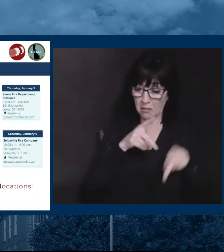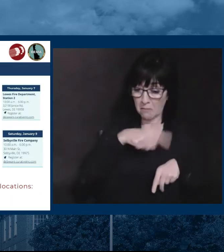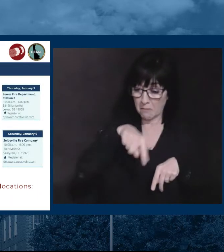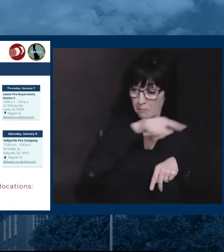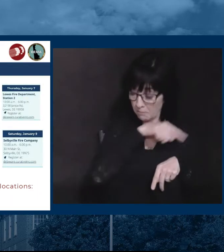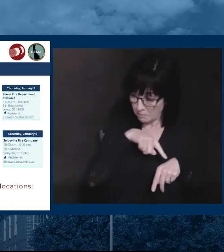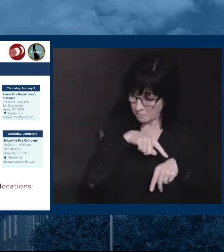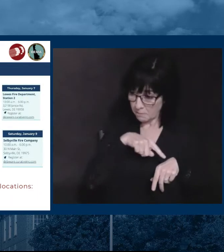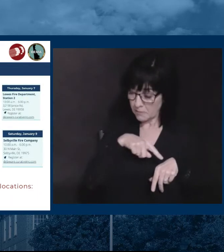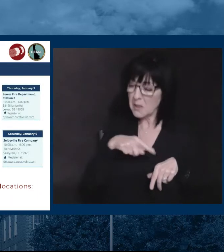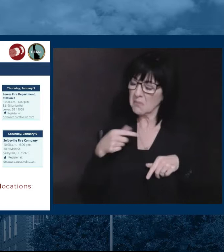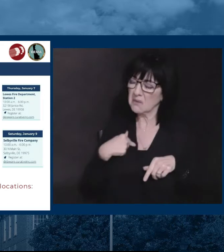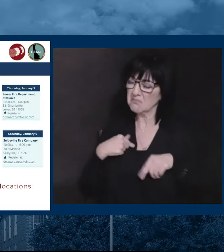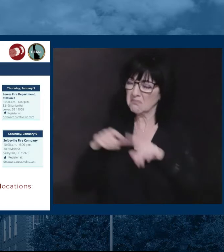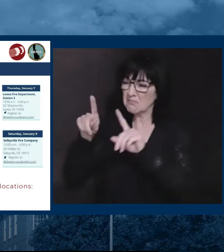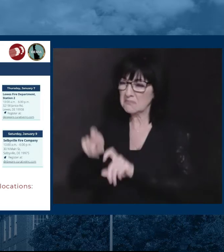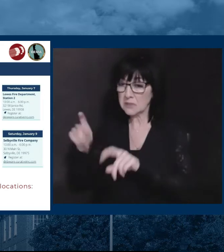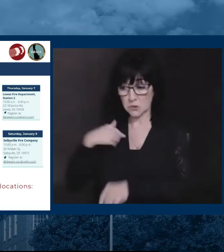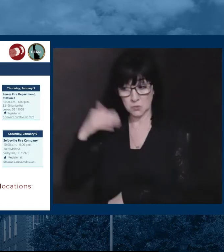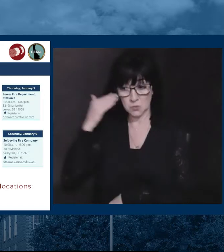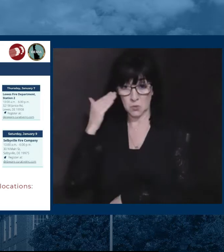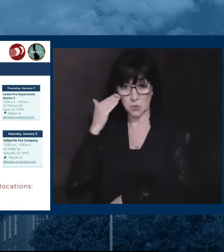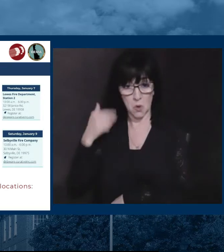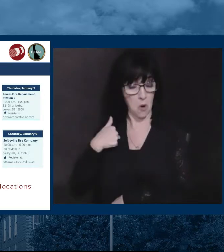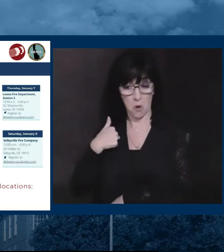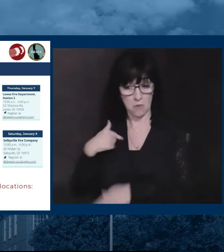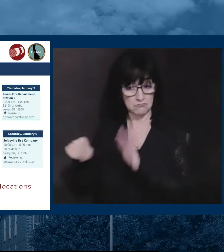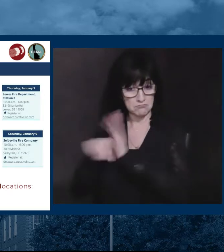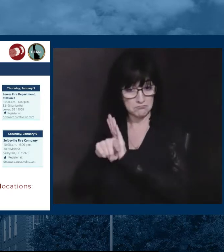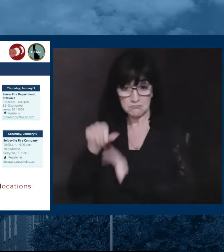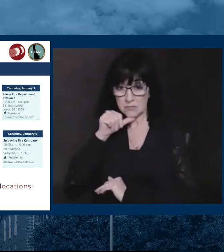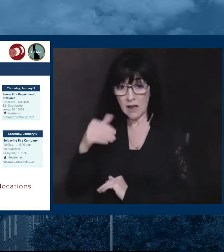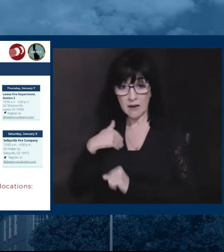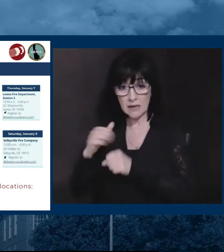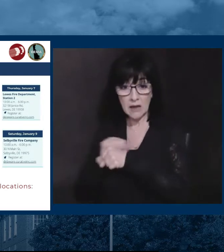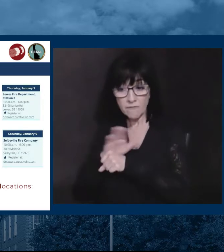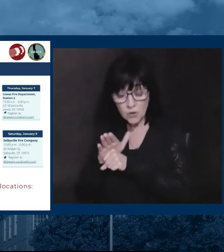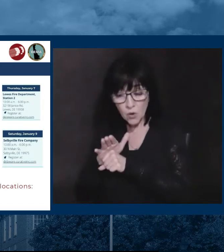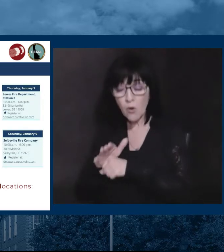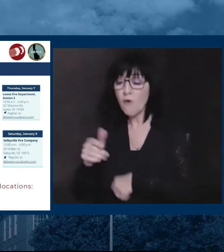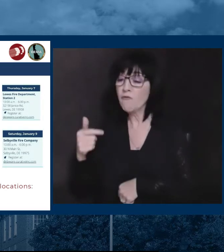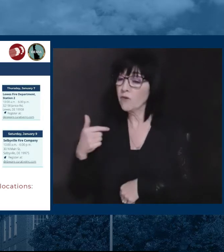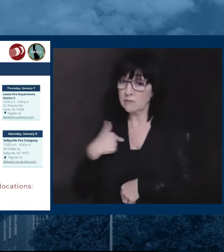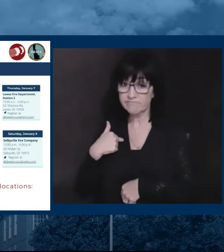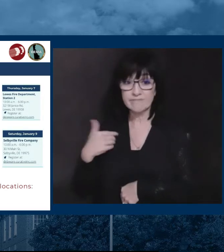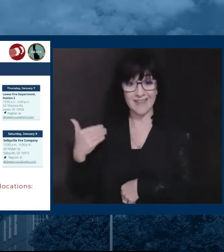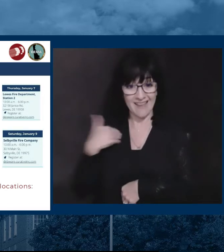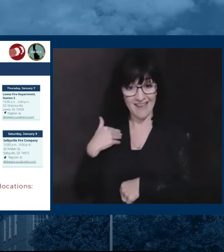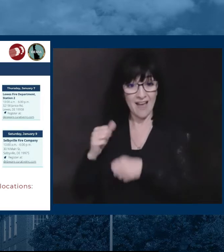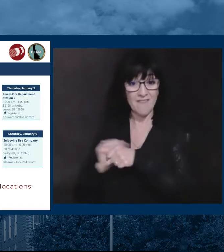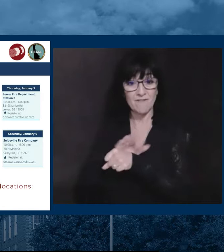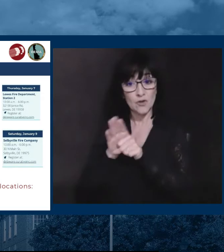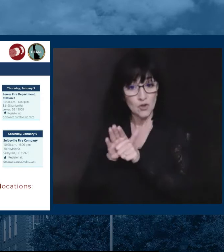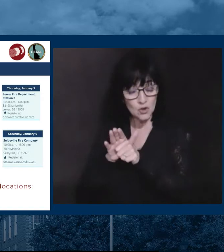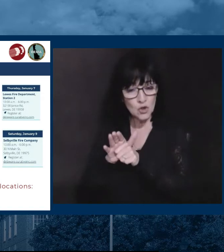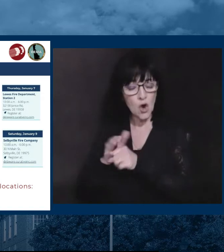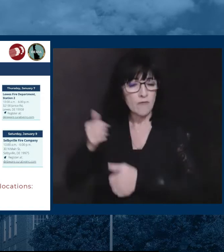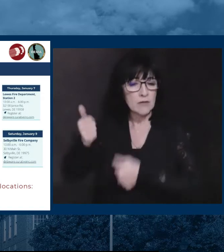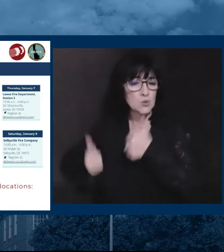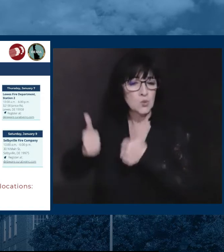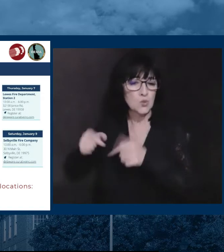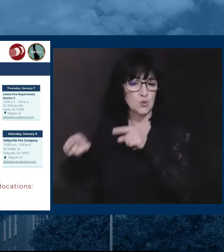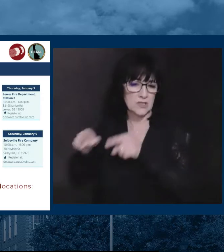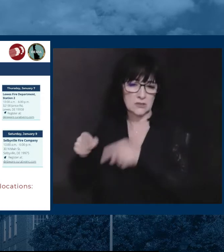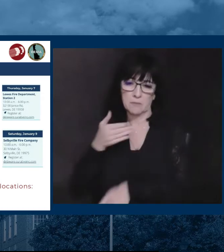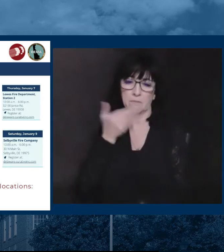testing sites. So again, please take advantage of these testing sites starting the